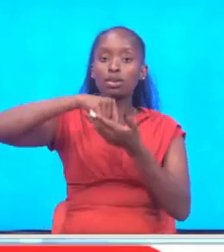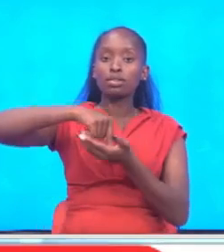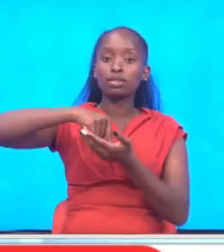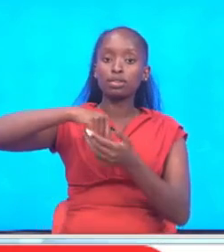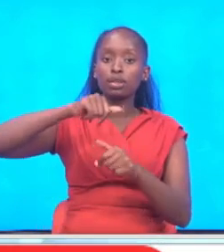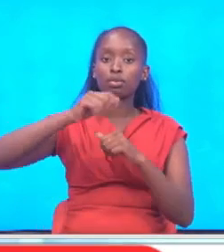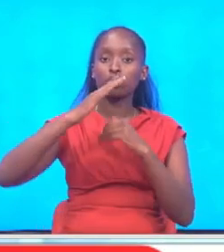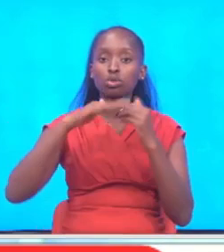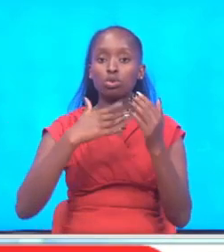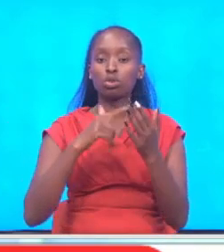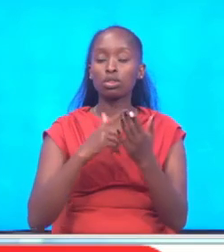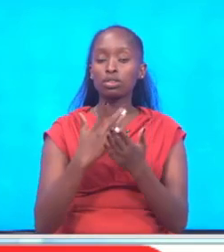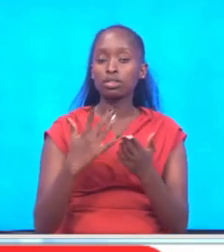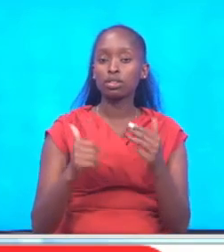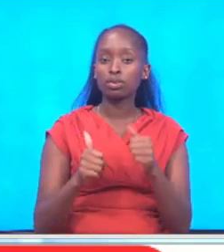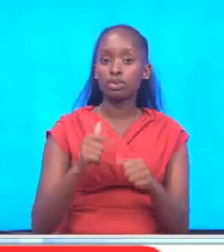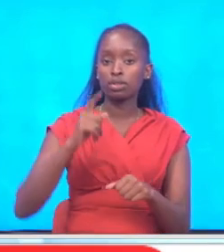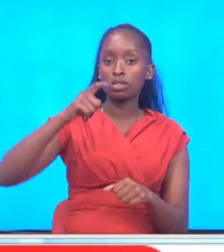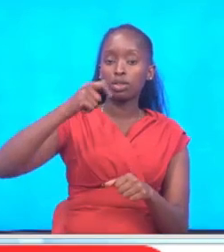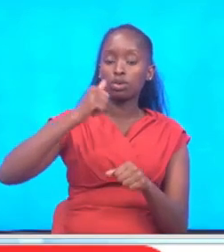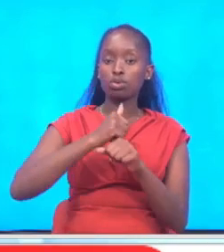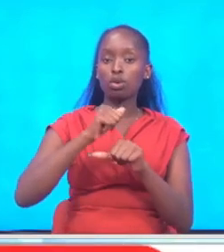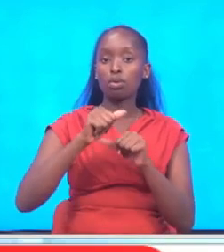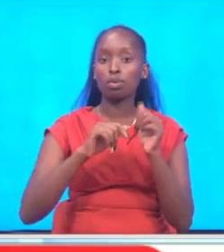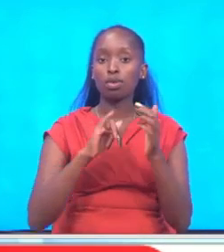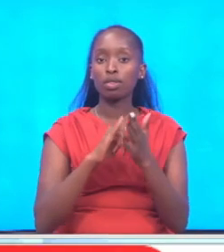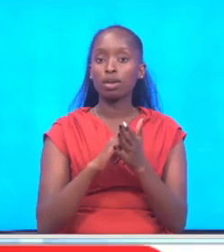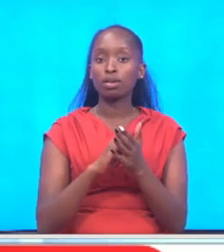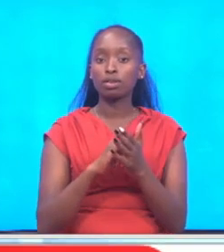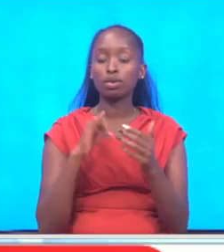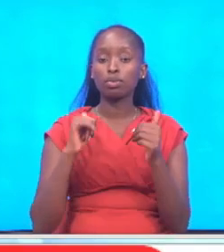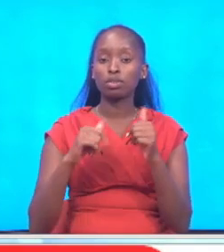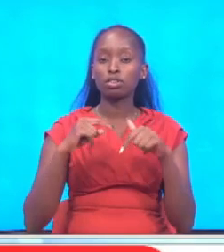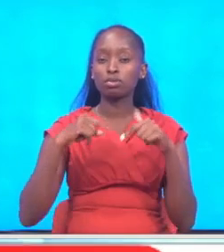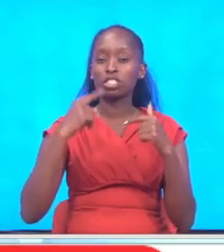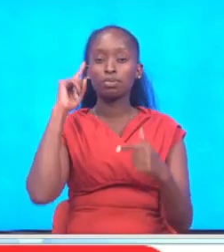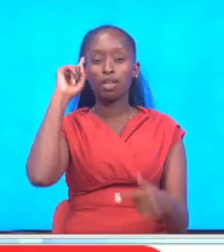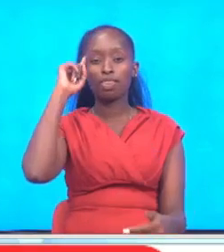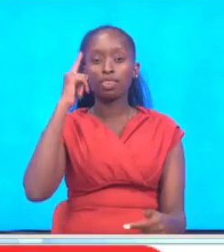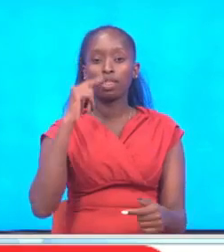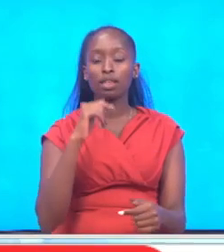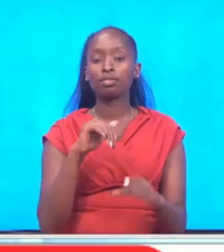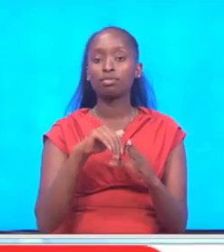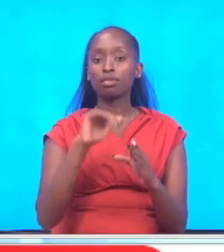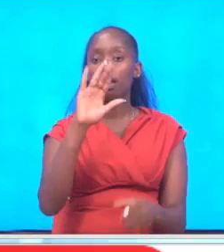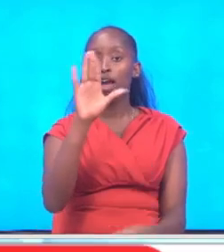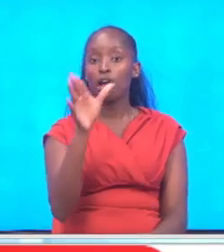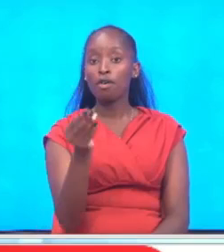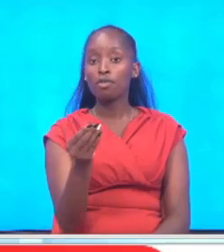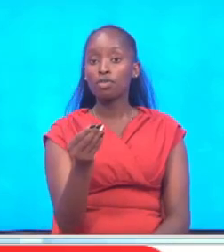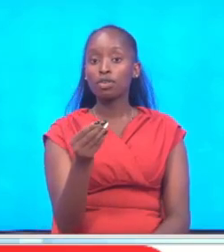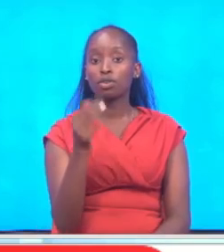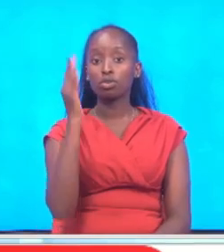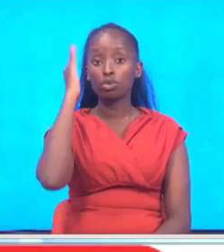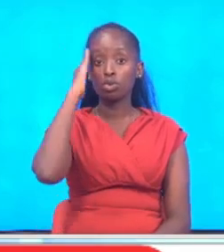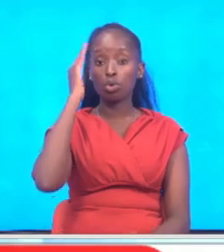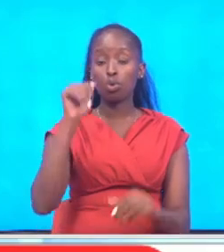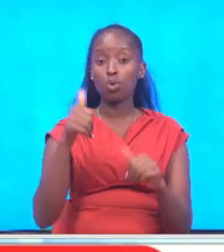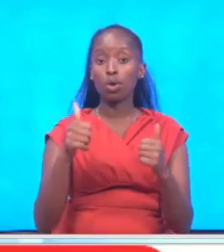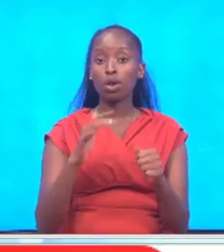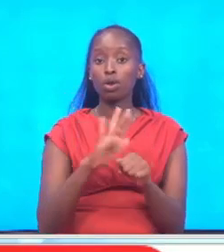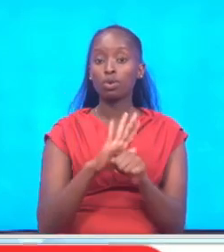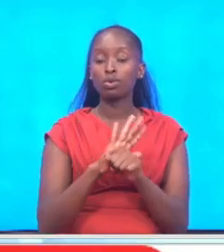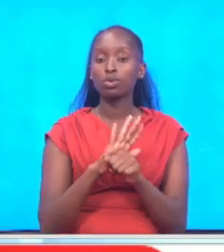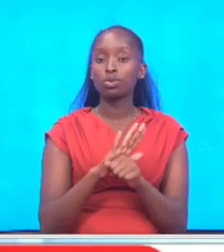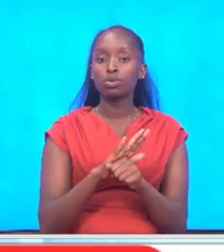embedded actor, which I think in Africa we know them very well, because in many respects